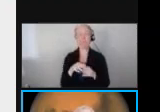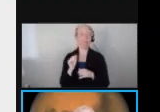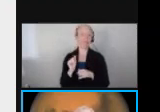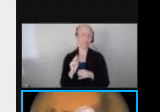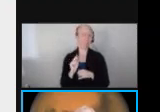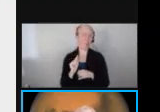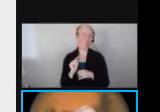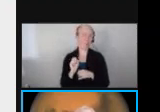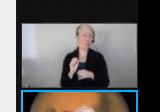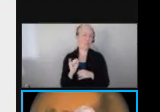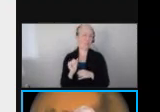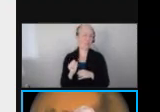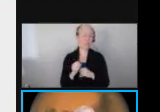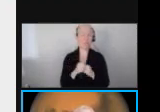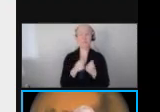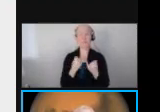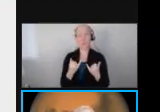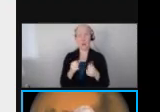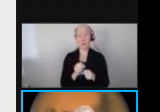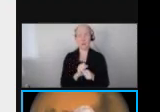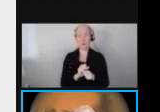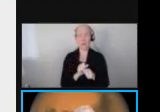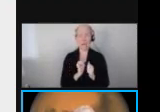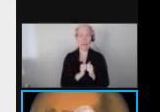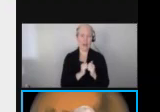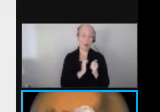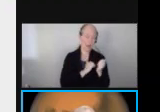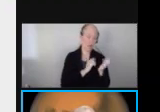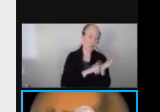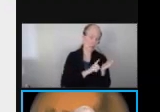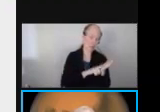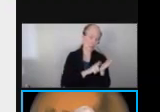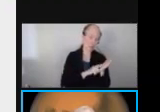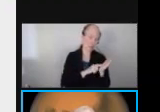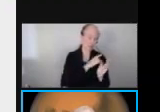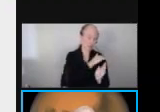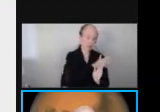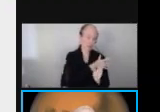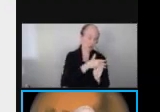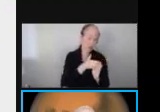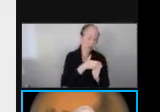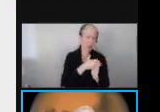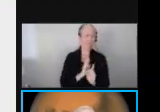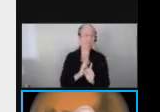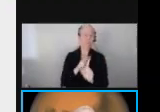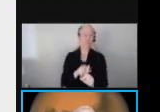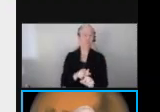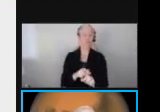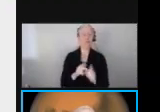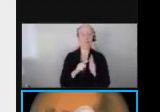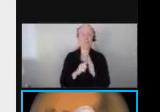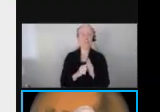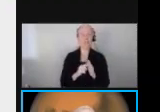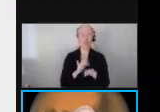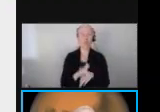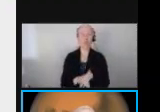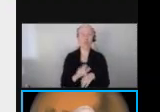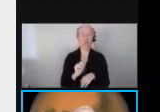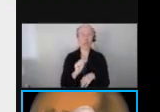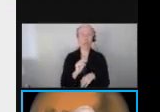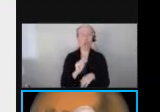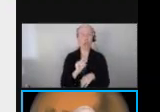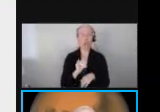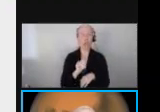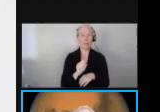now on how to integrate our research into the early Artemis missions, and we're even working on what some of